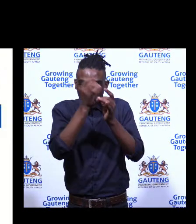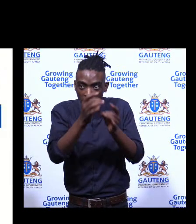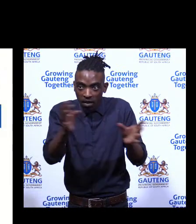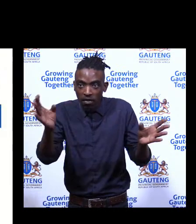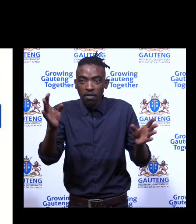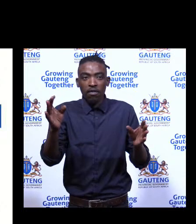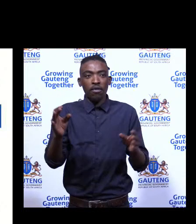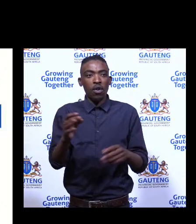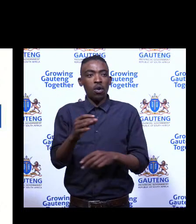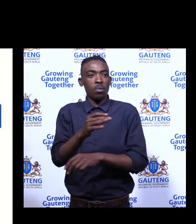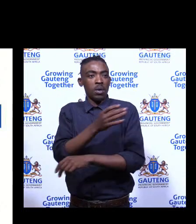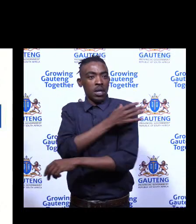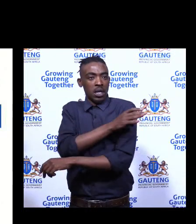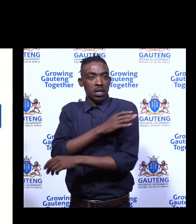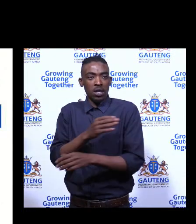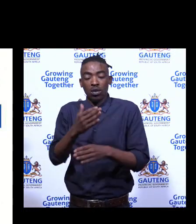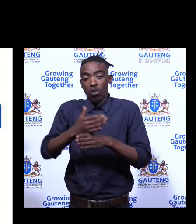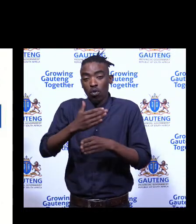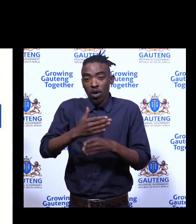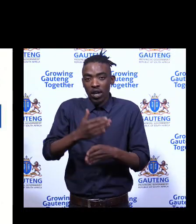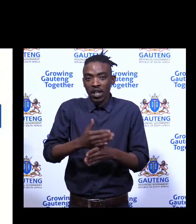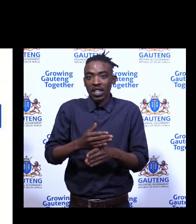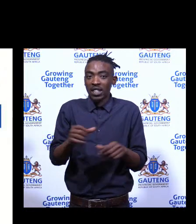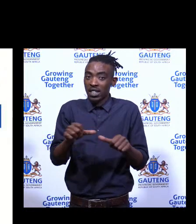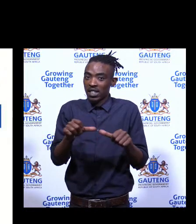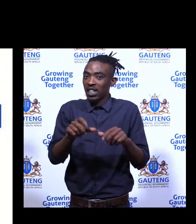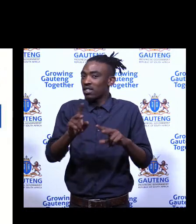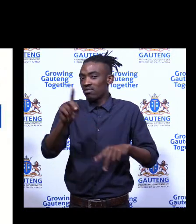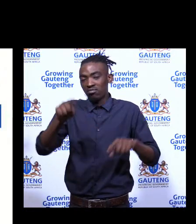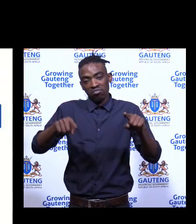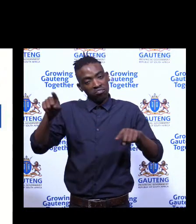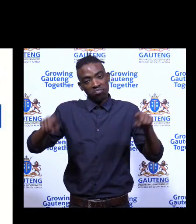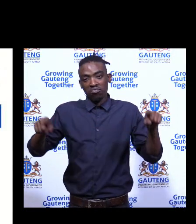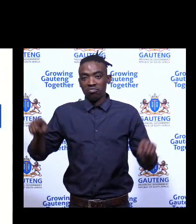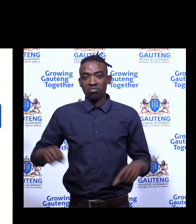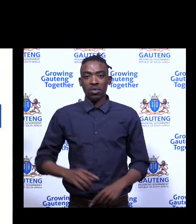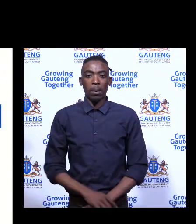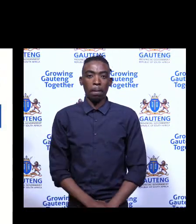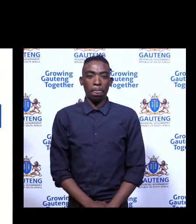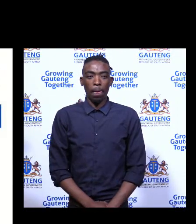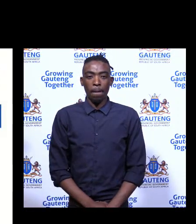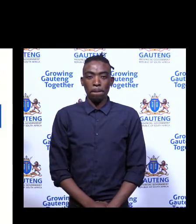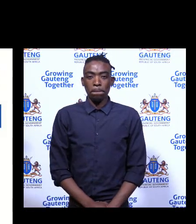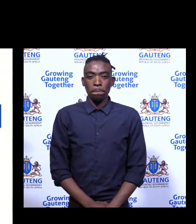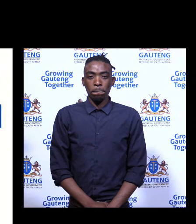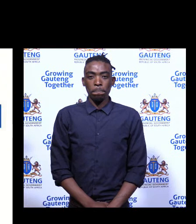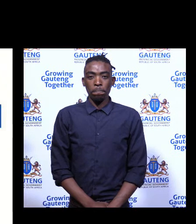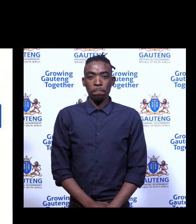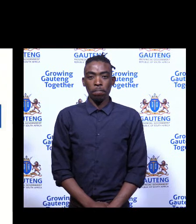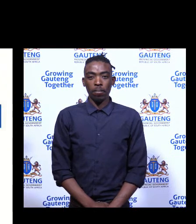and certifying the PPEs that are to be used on the ground.